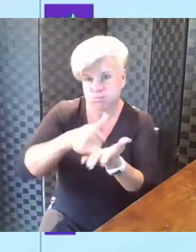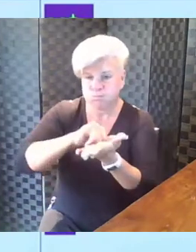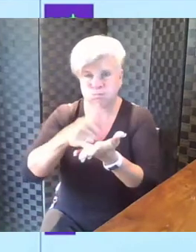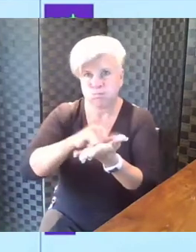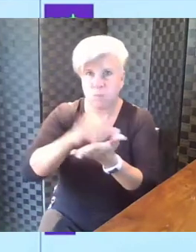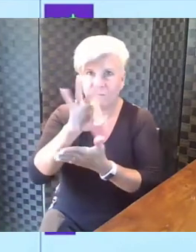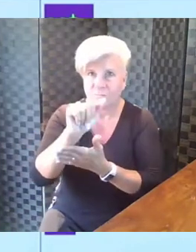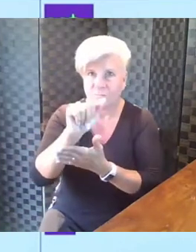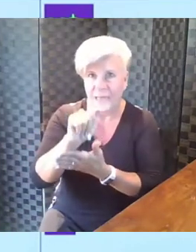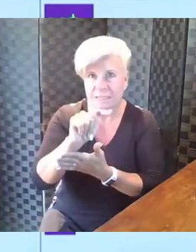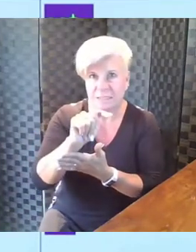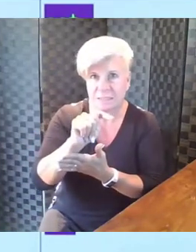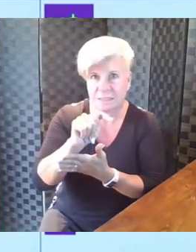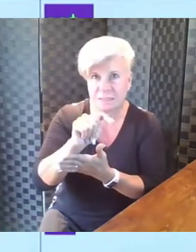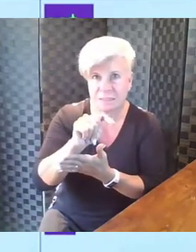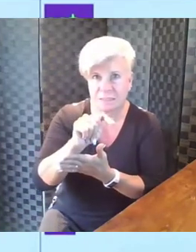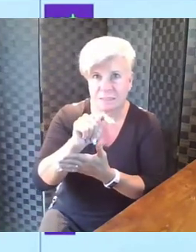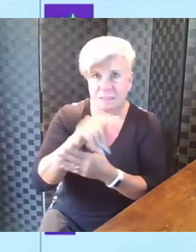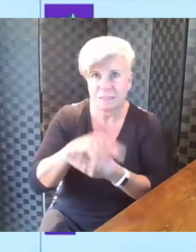fat,